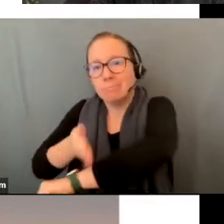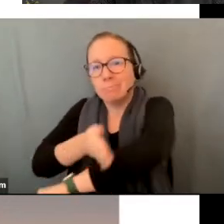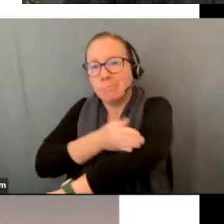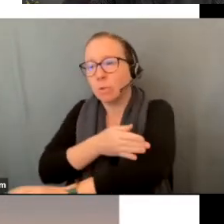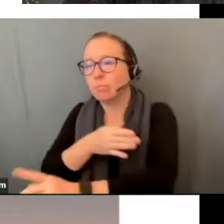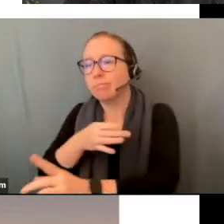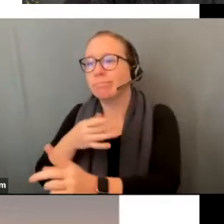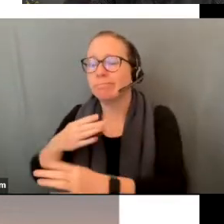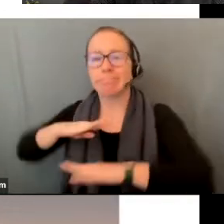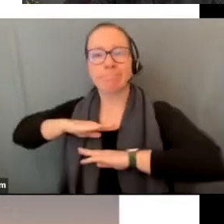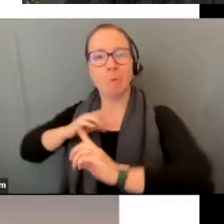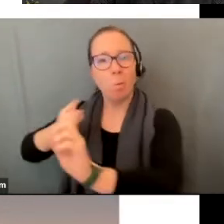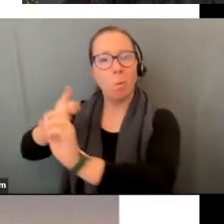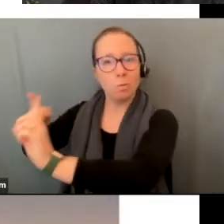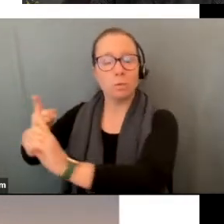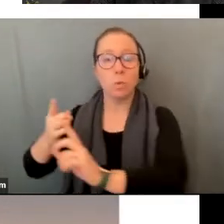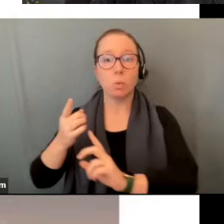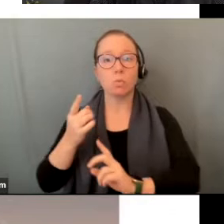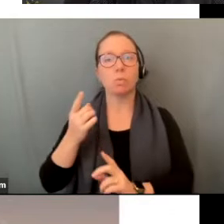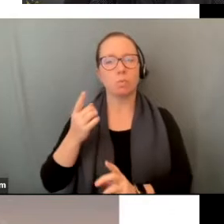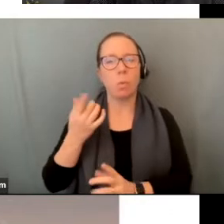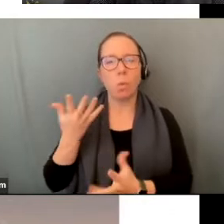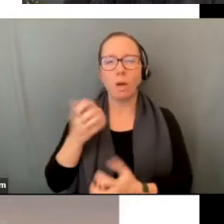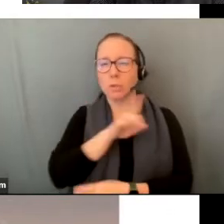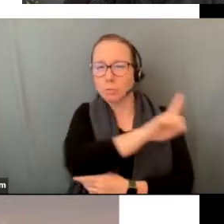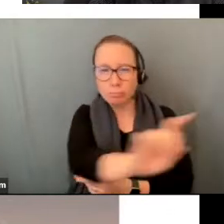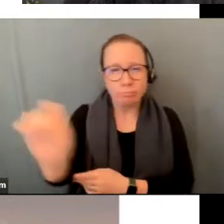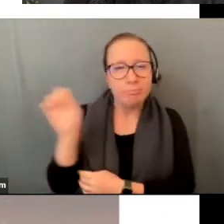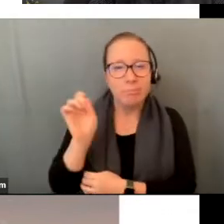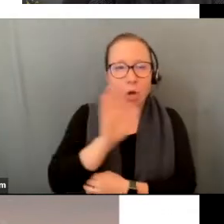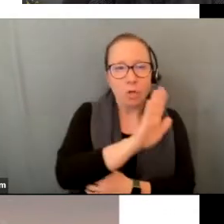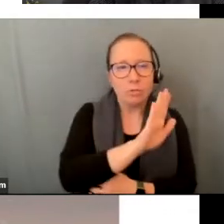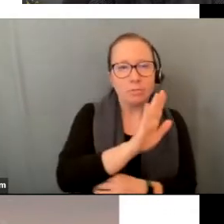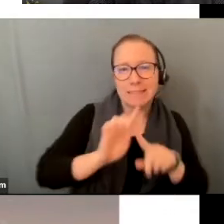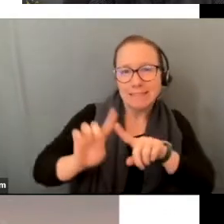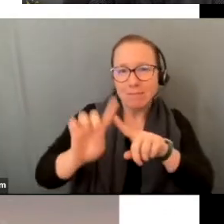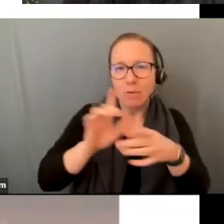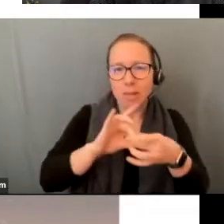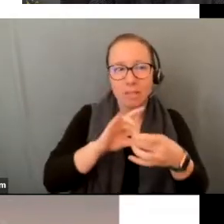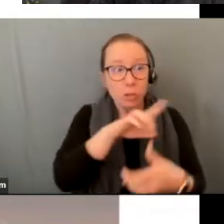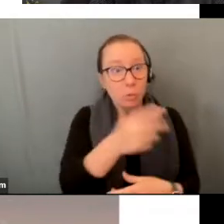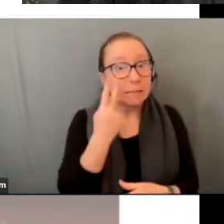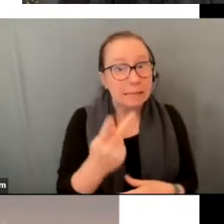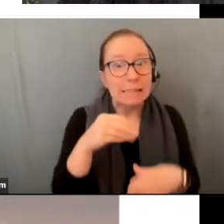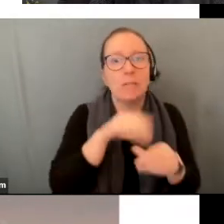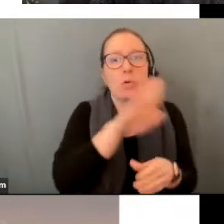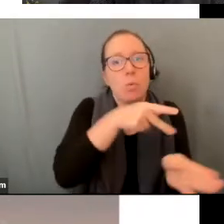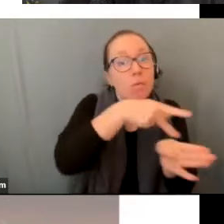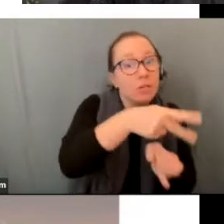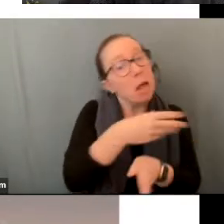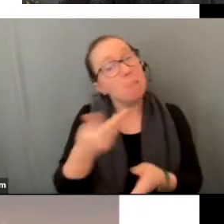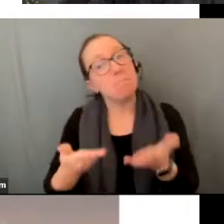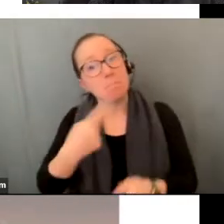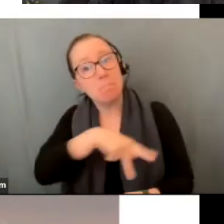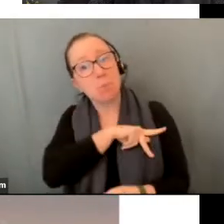going to ask everybody today to think about the various relationships that you encounter in your professional and perhaps personal